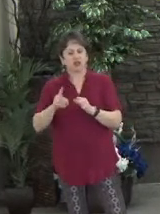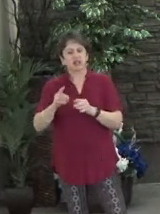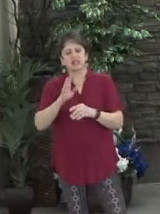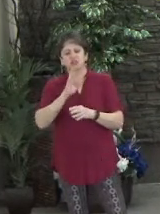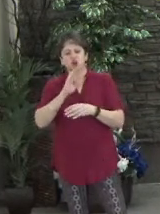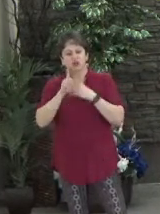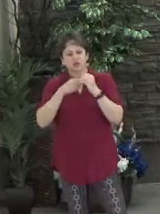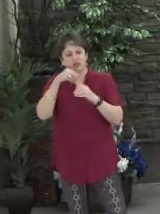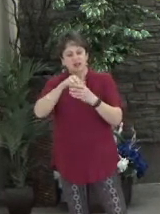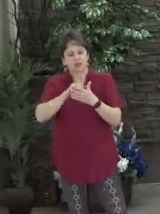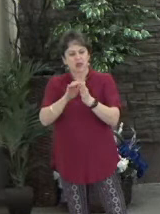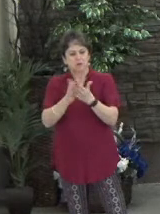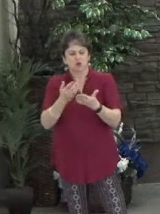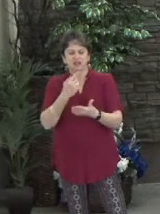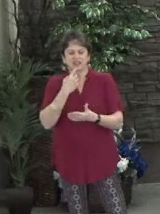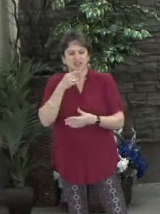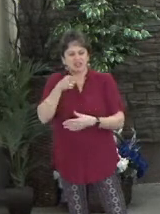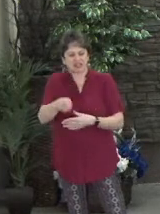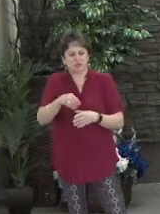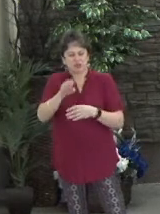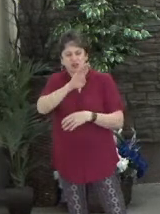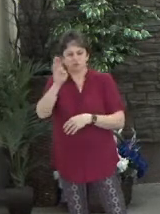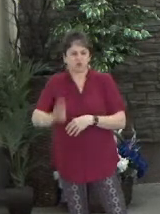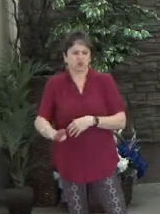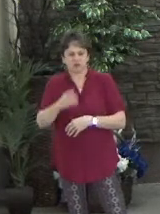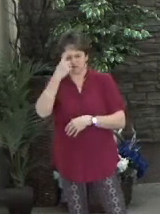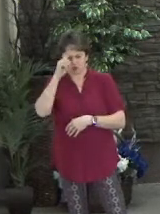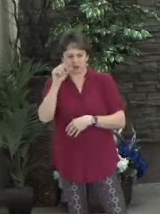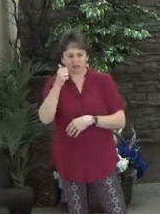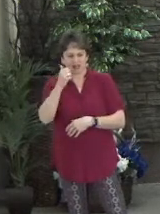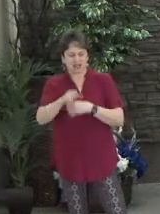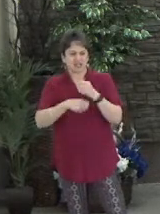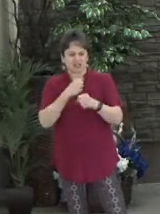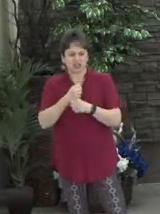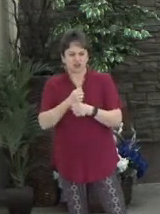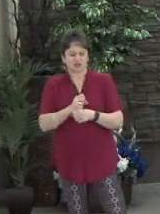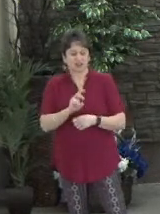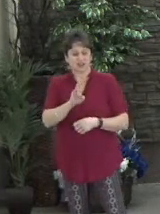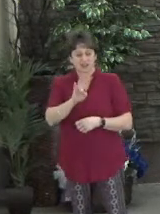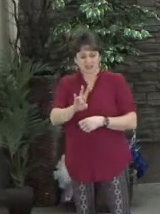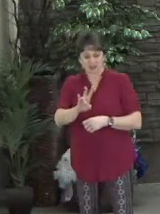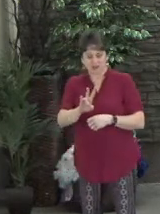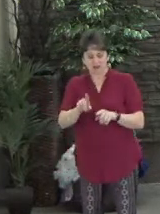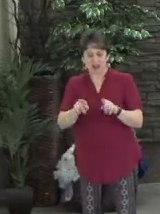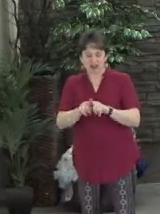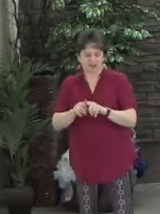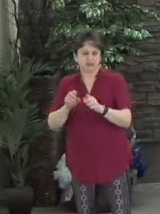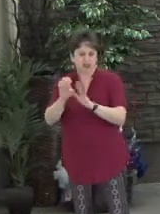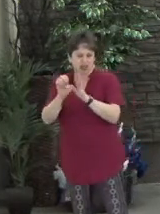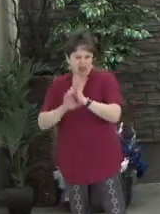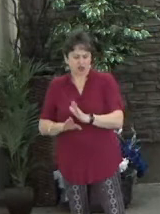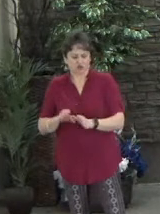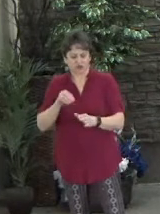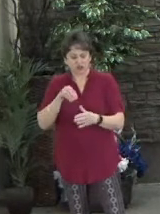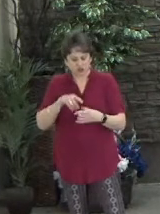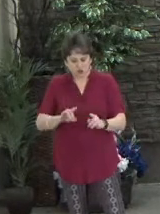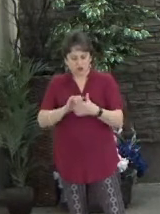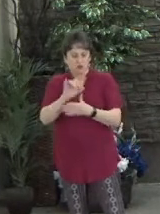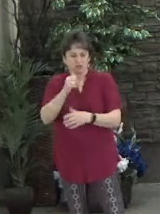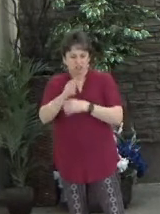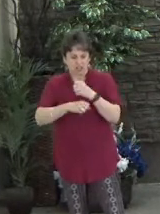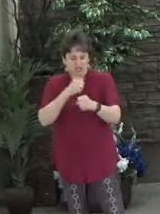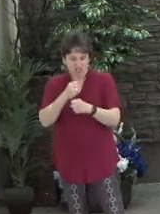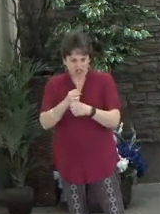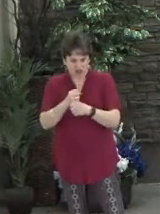mentioned in that book, and it says that he had been in Bozeman for 10 years, seven of those as a supported elder. And in that 10 years,